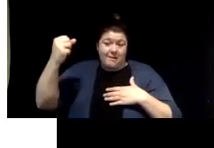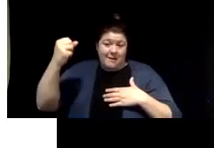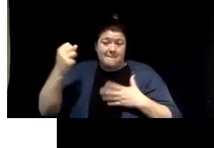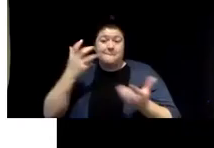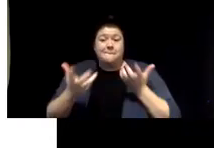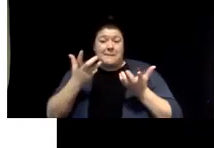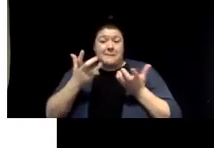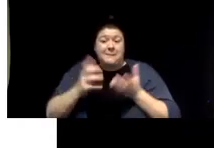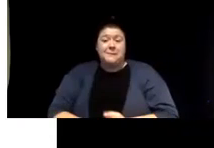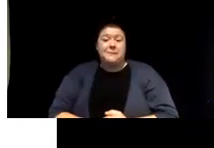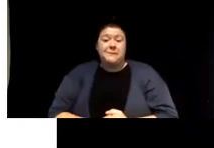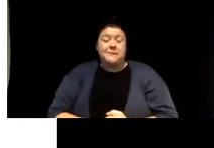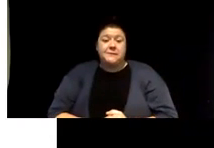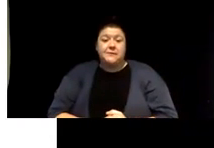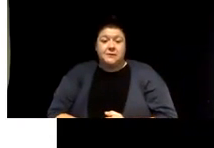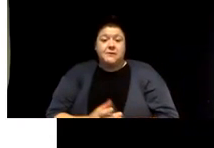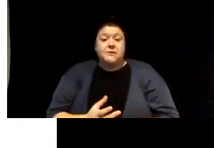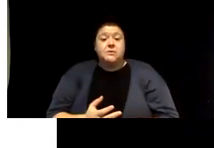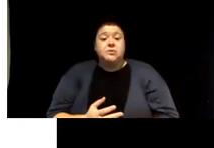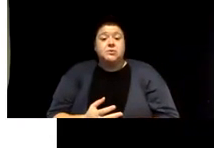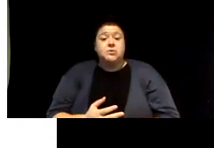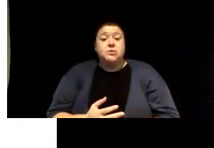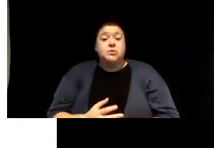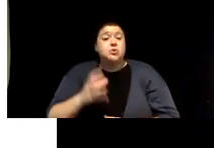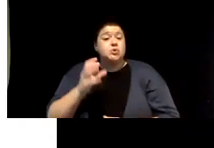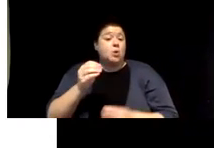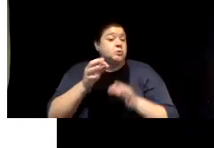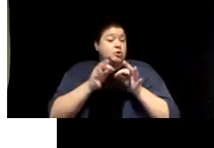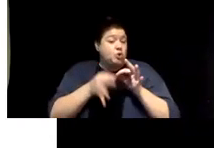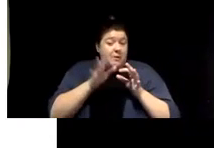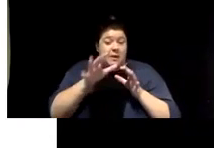appointment where any of those take place.